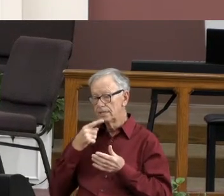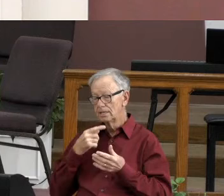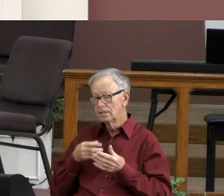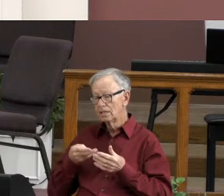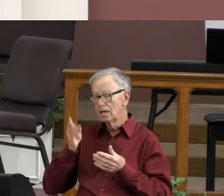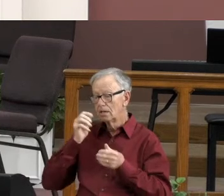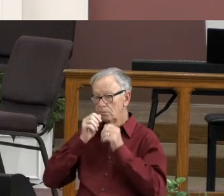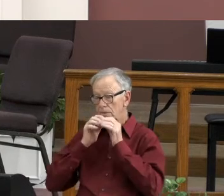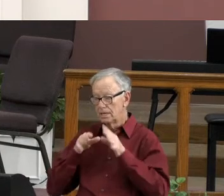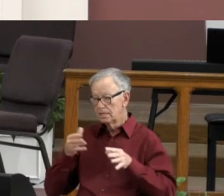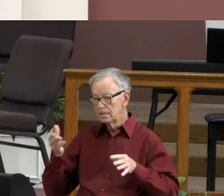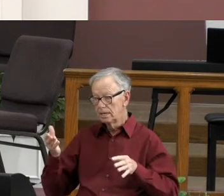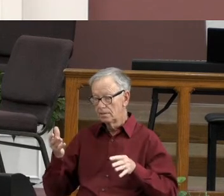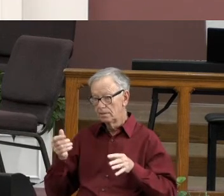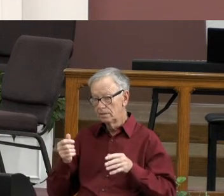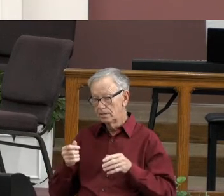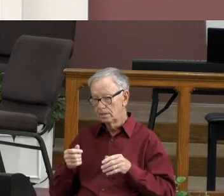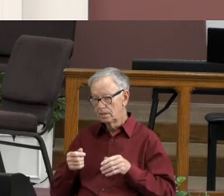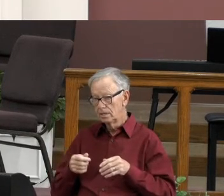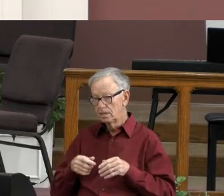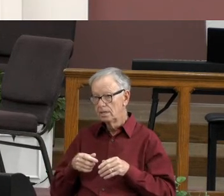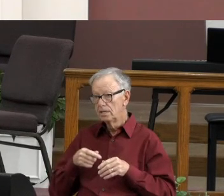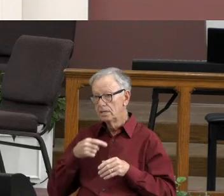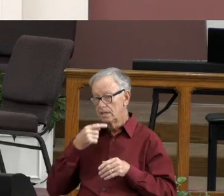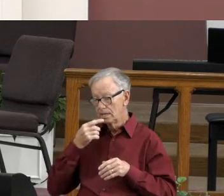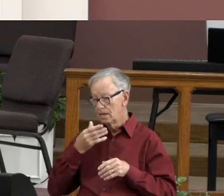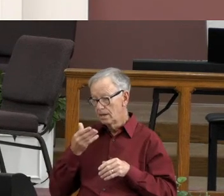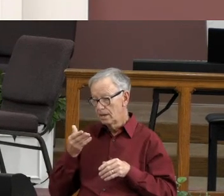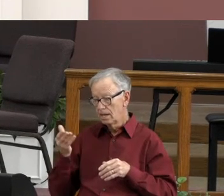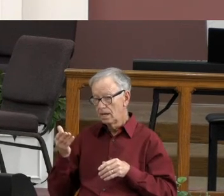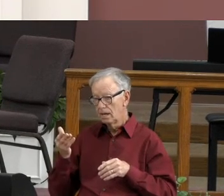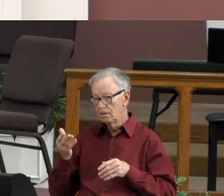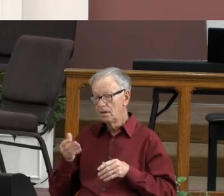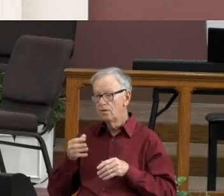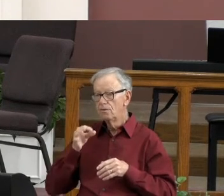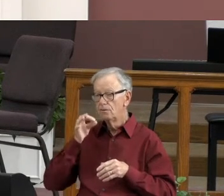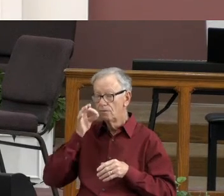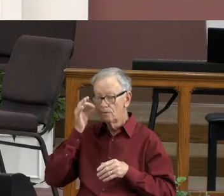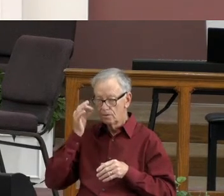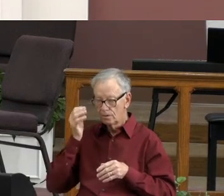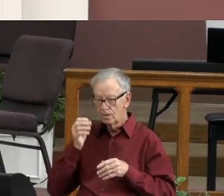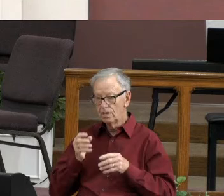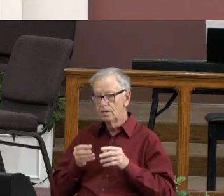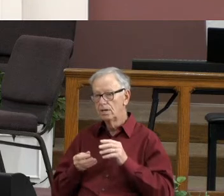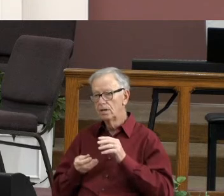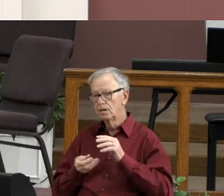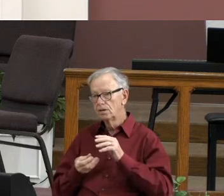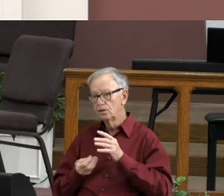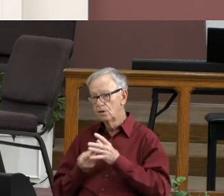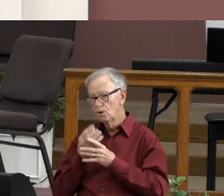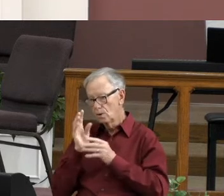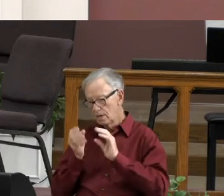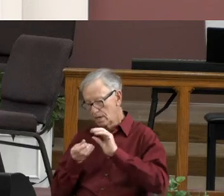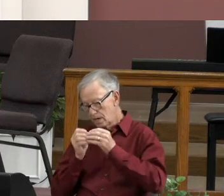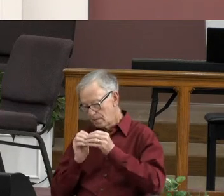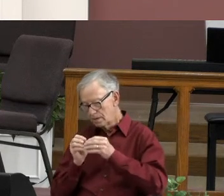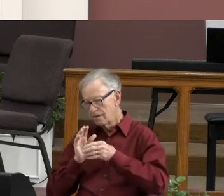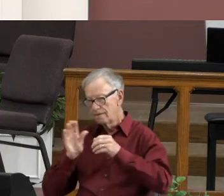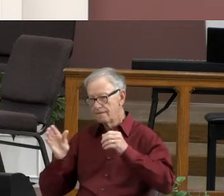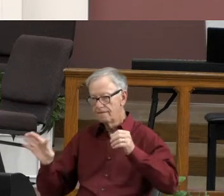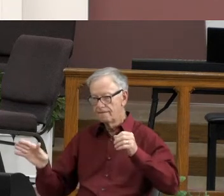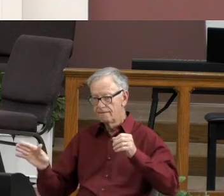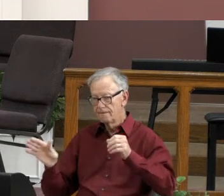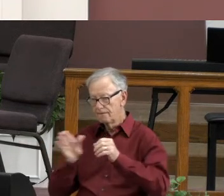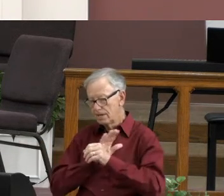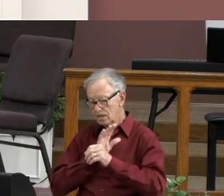God blessed them and said to them, be fruitful and multiply and fill the